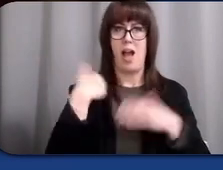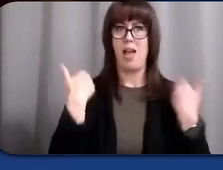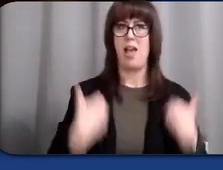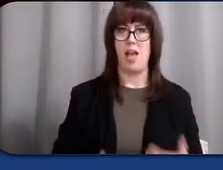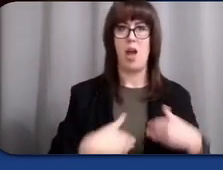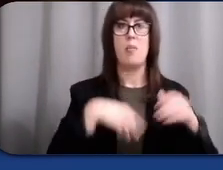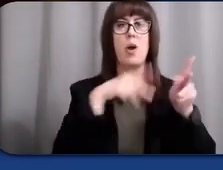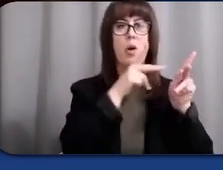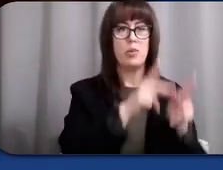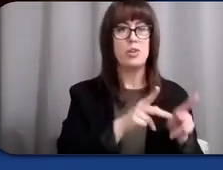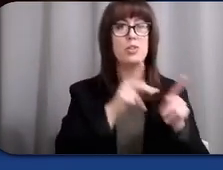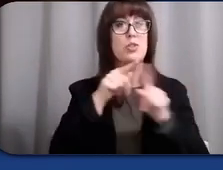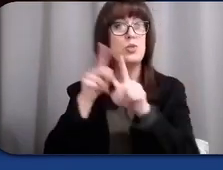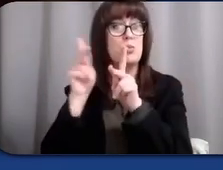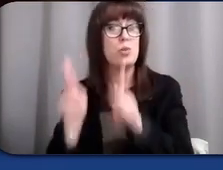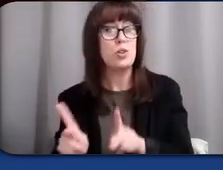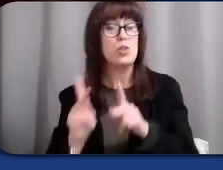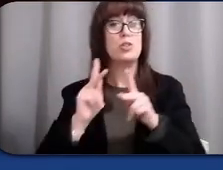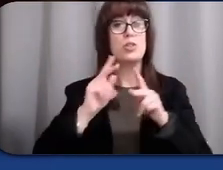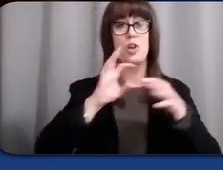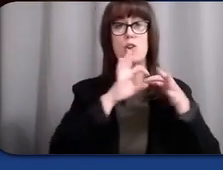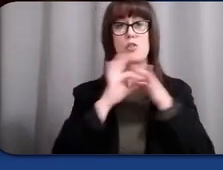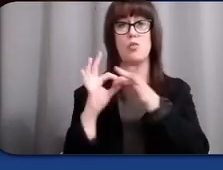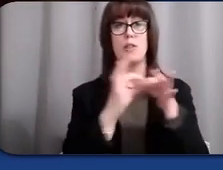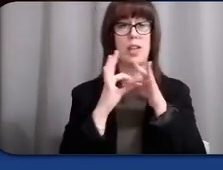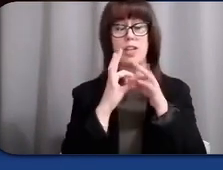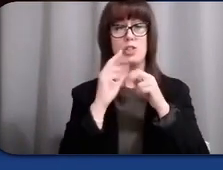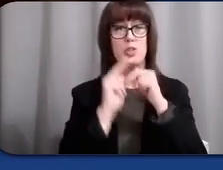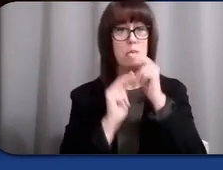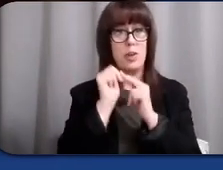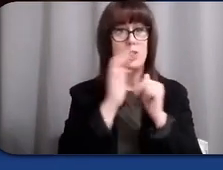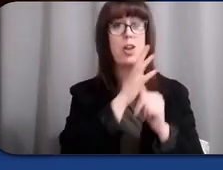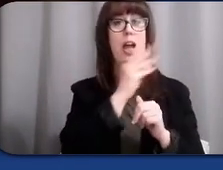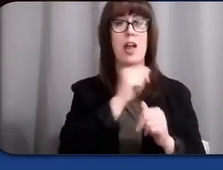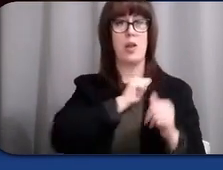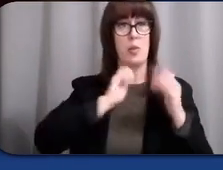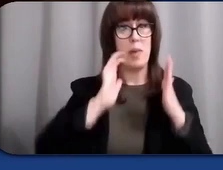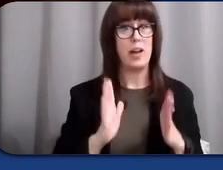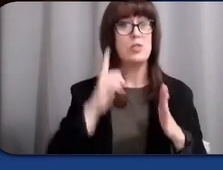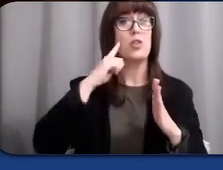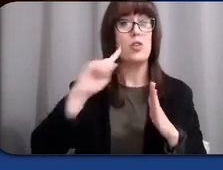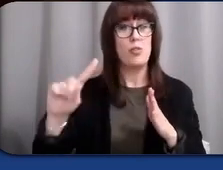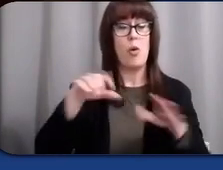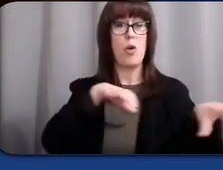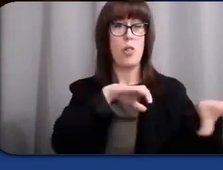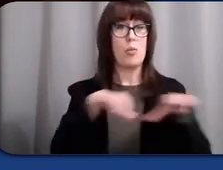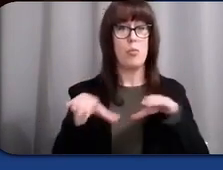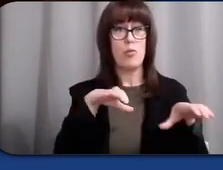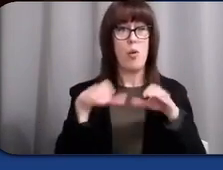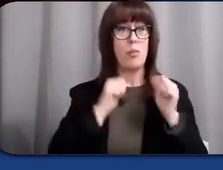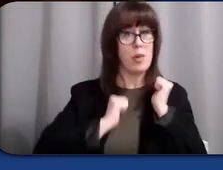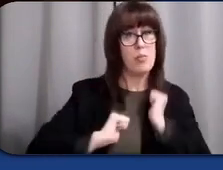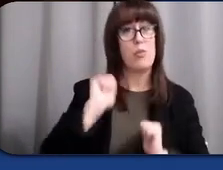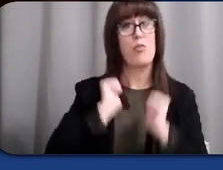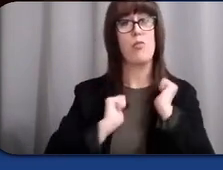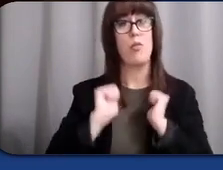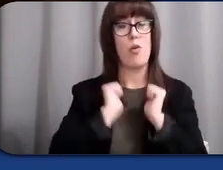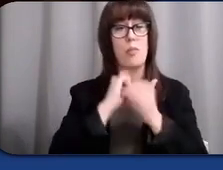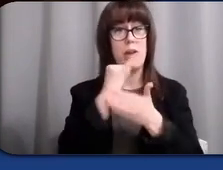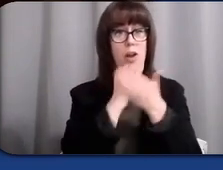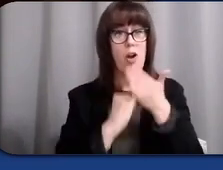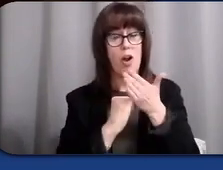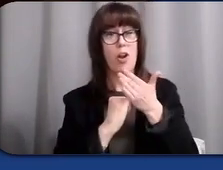work and an ambassador for the performing arts. I primarily work in live arts, so taking that skill